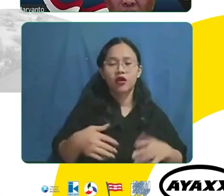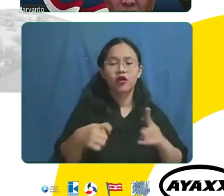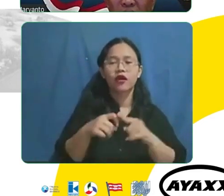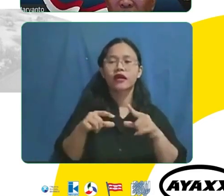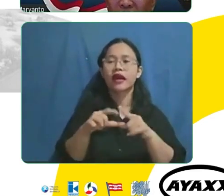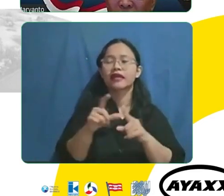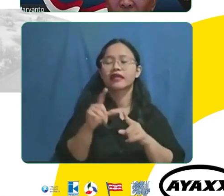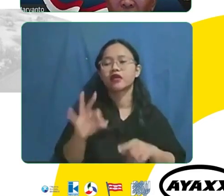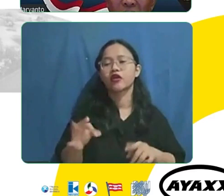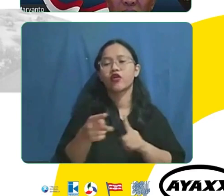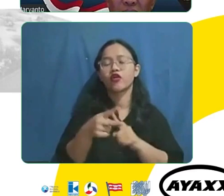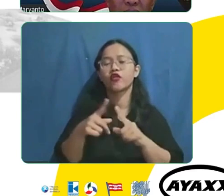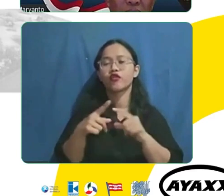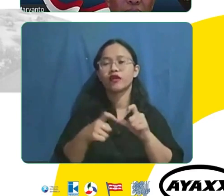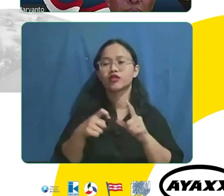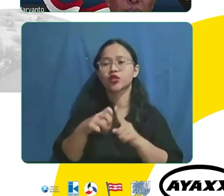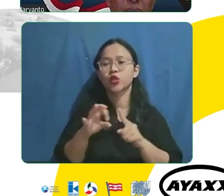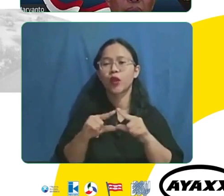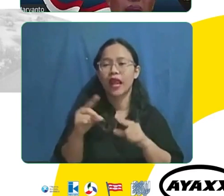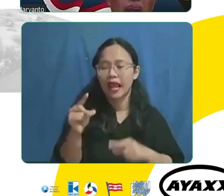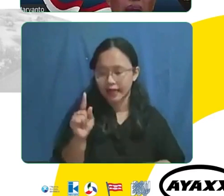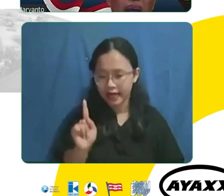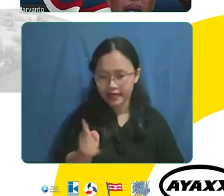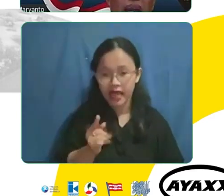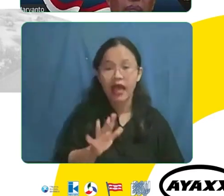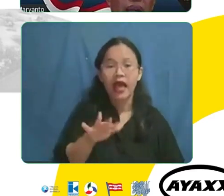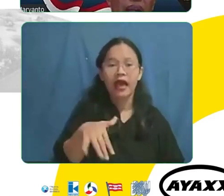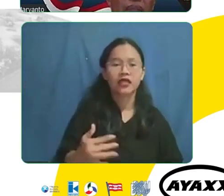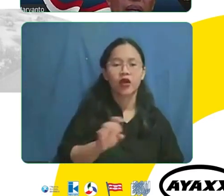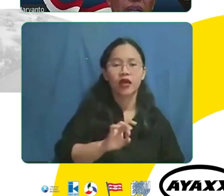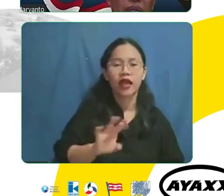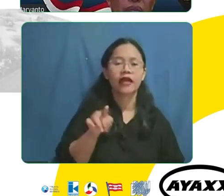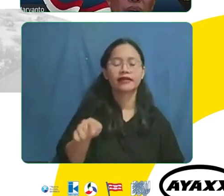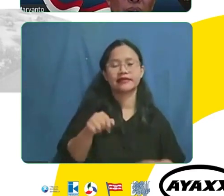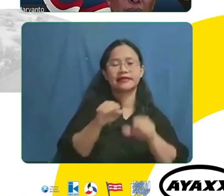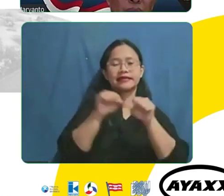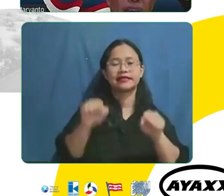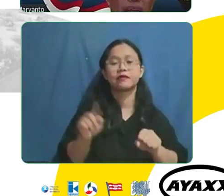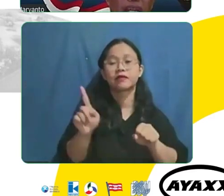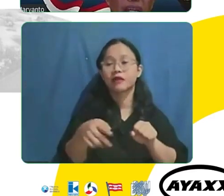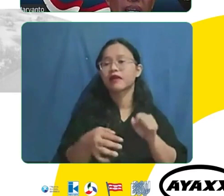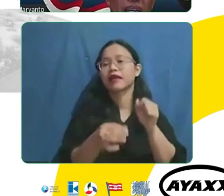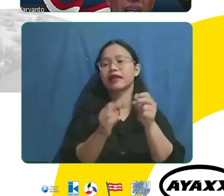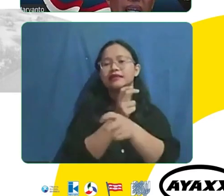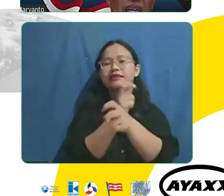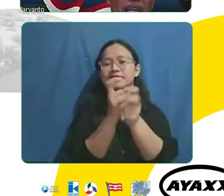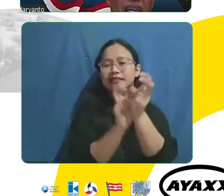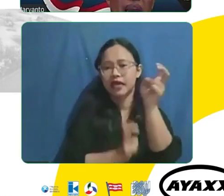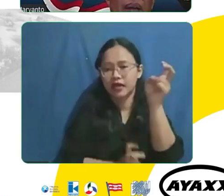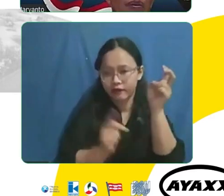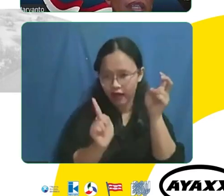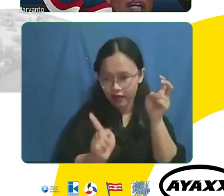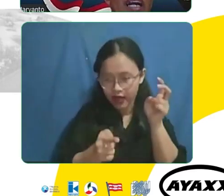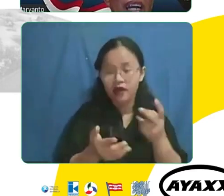risk of cancer. And I believe that we are also familiar with the air